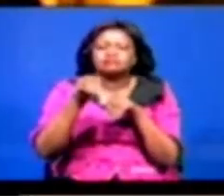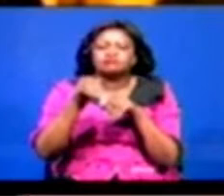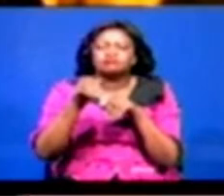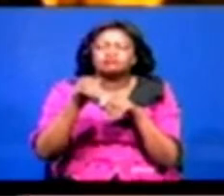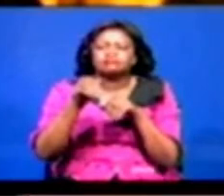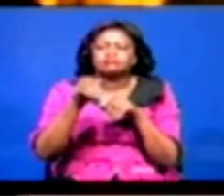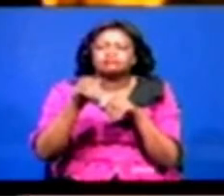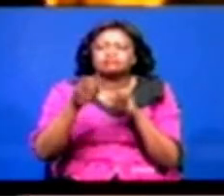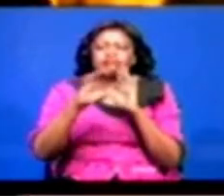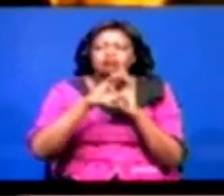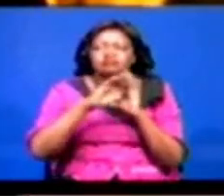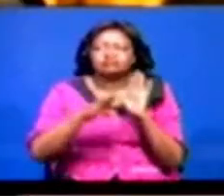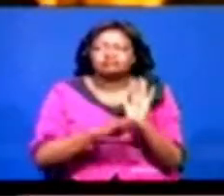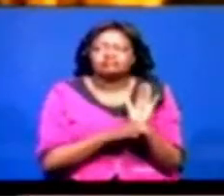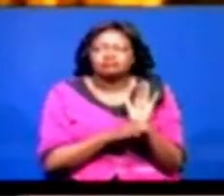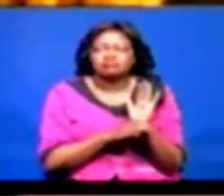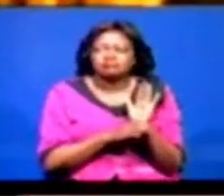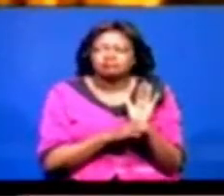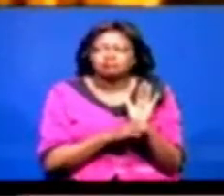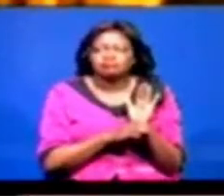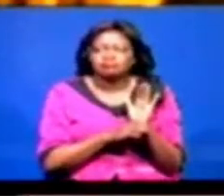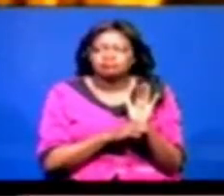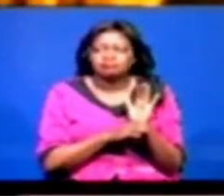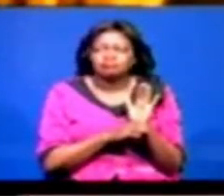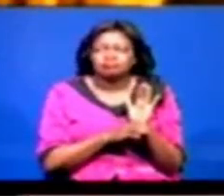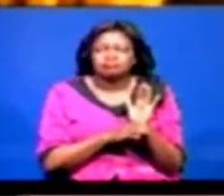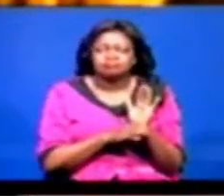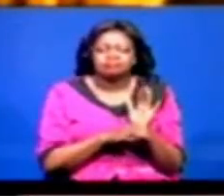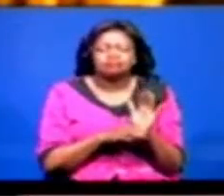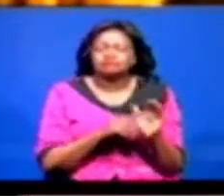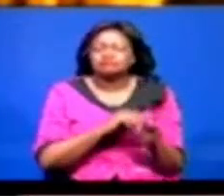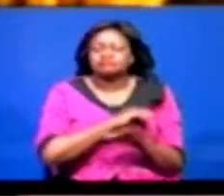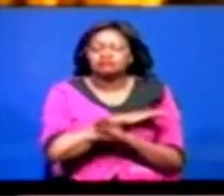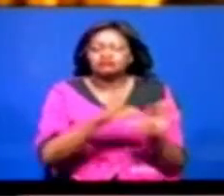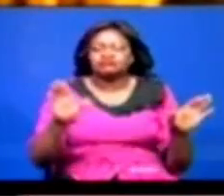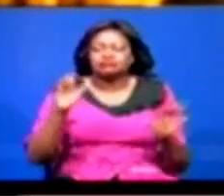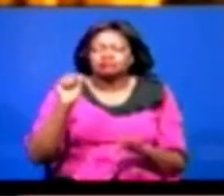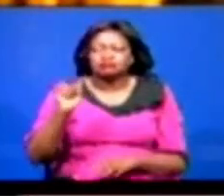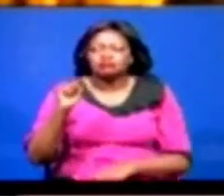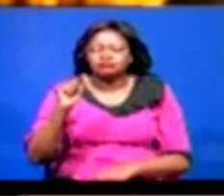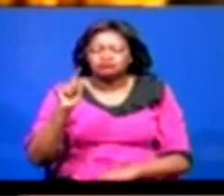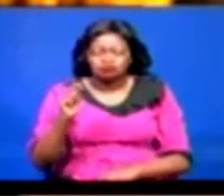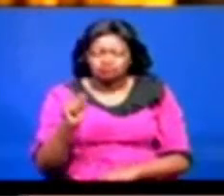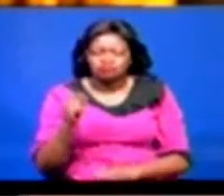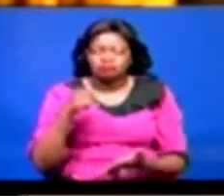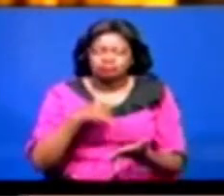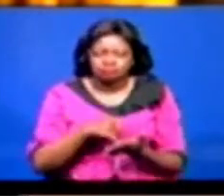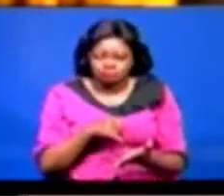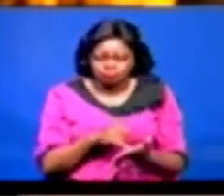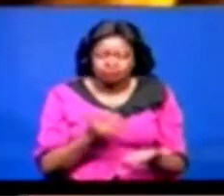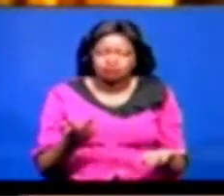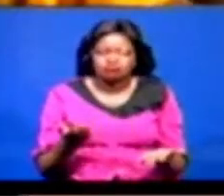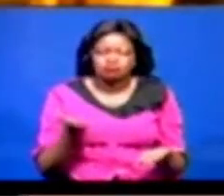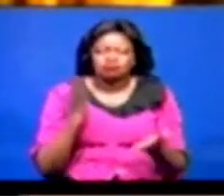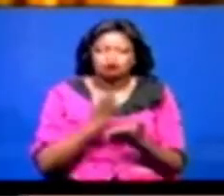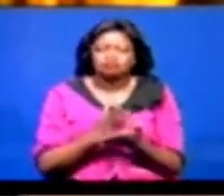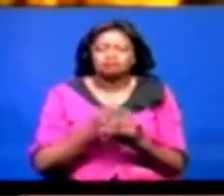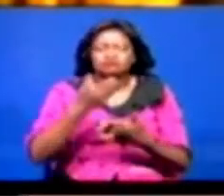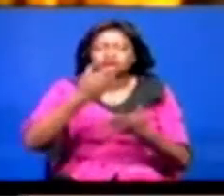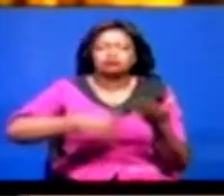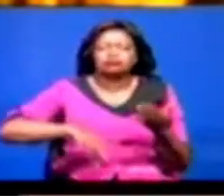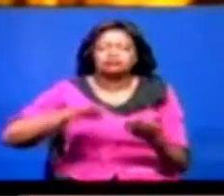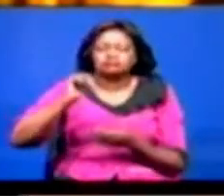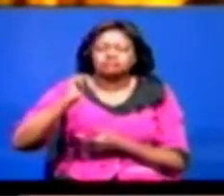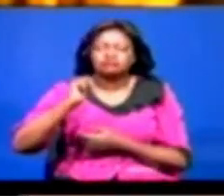the Constitution. None of the agents that were involved and that signed the Form 34A has denied that they signed